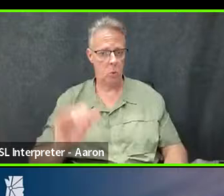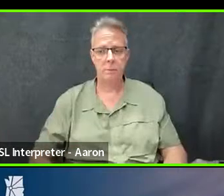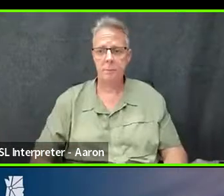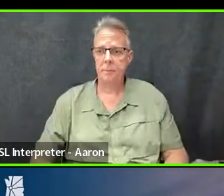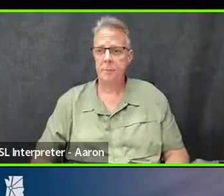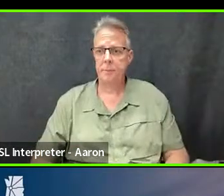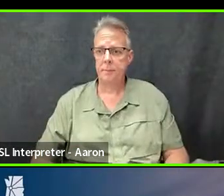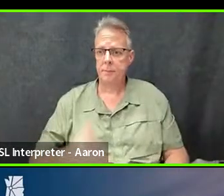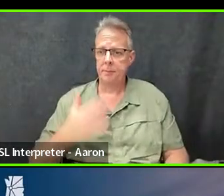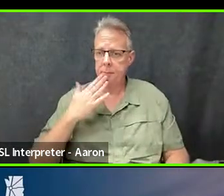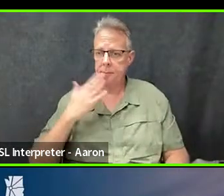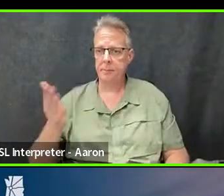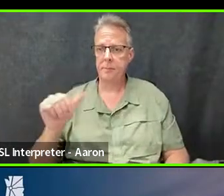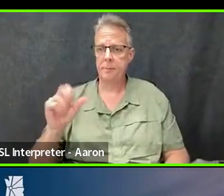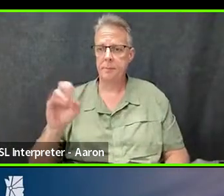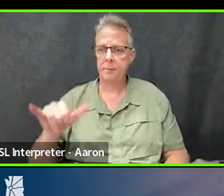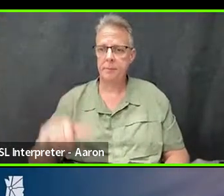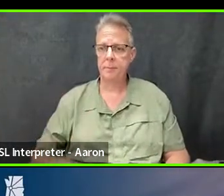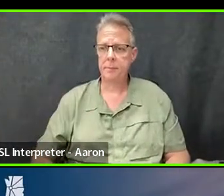Thank you, Casey.